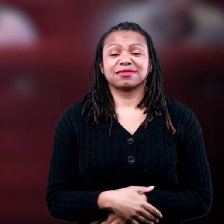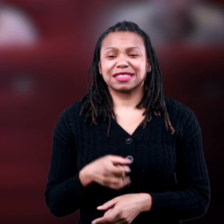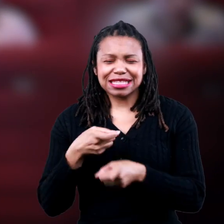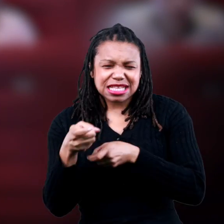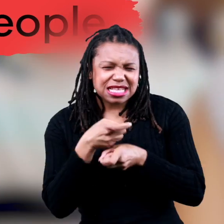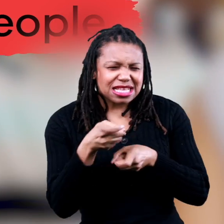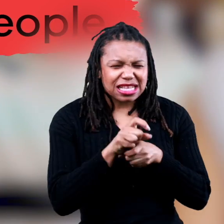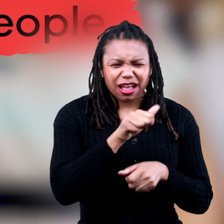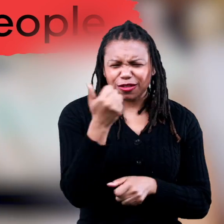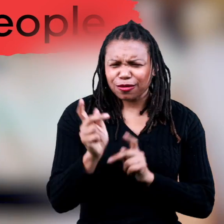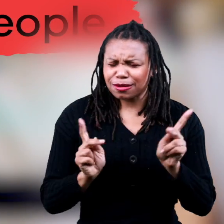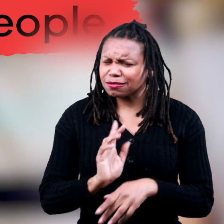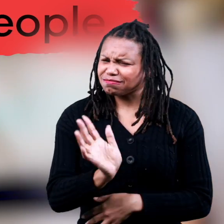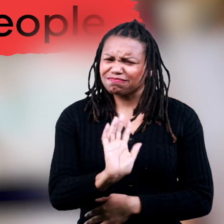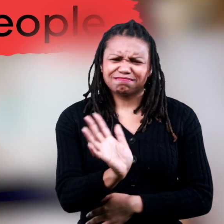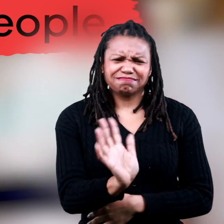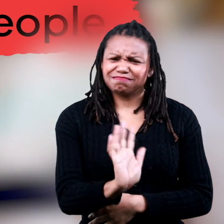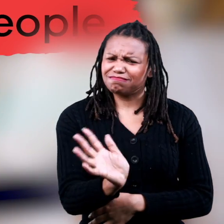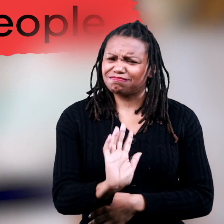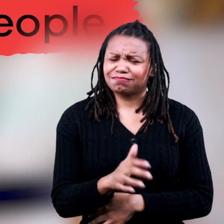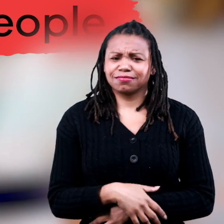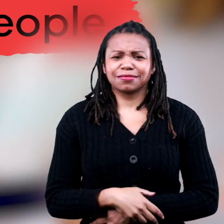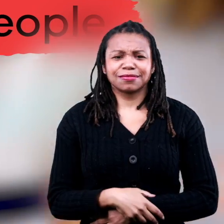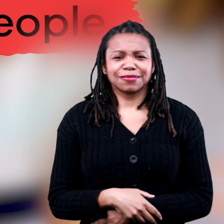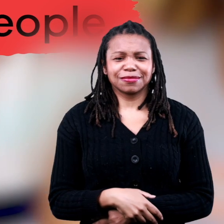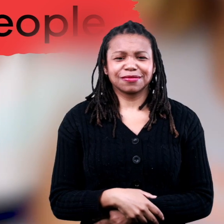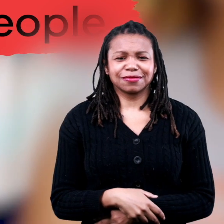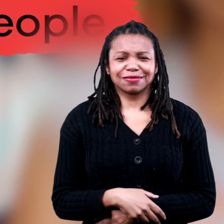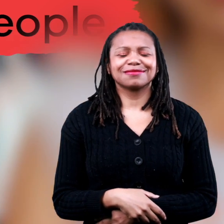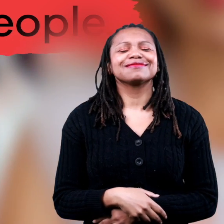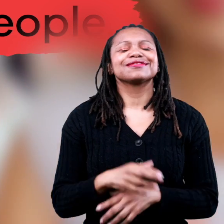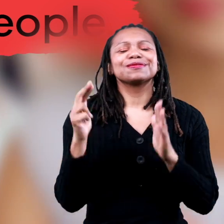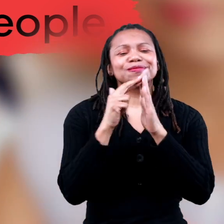Rule. No teasing other people.